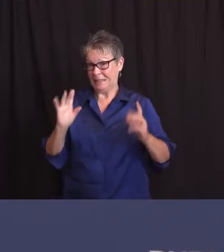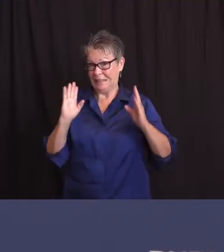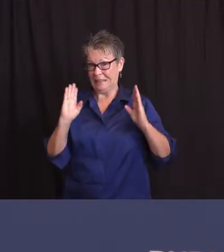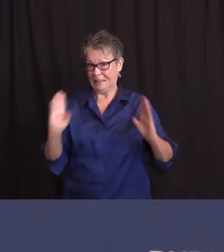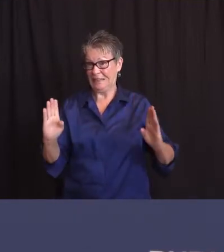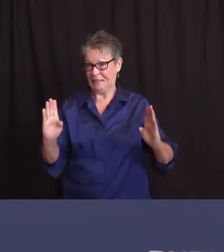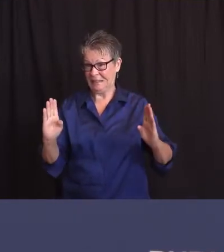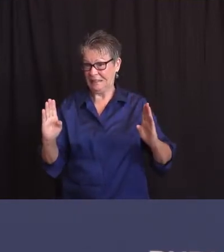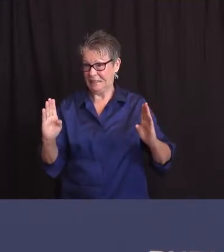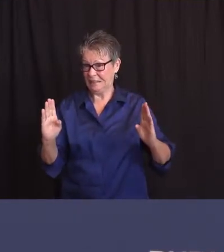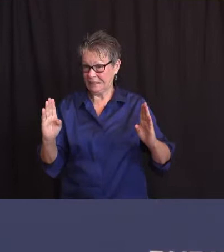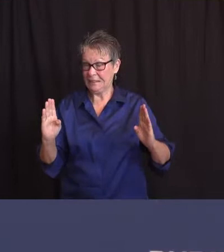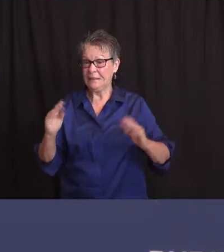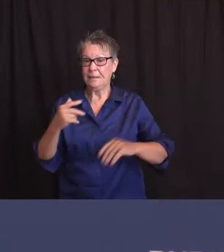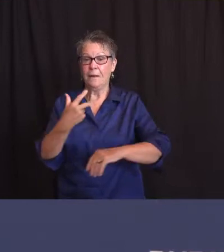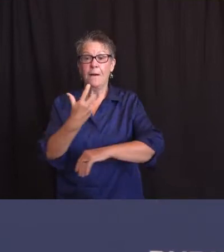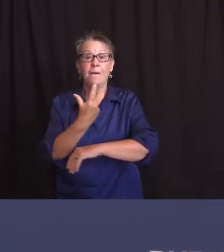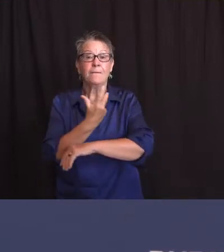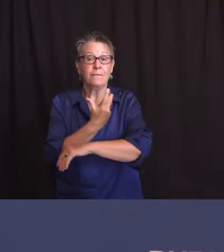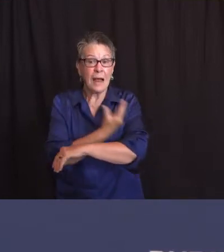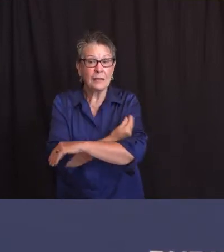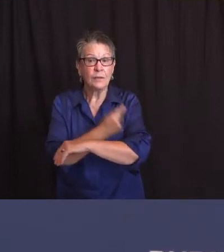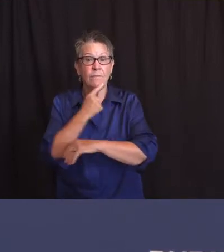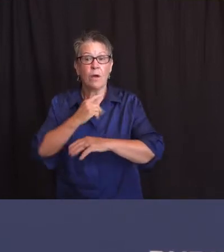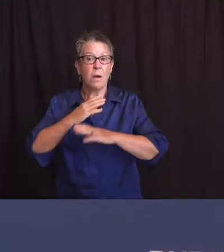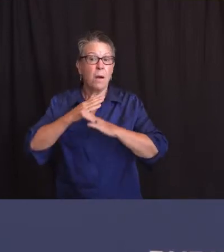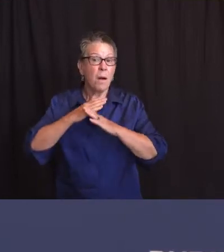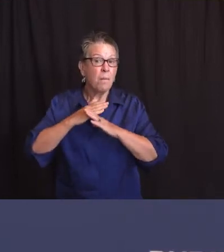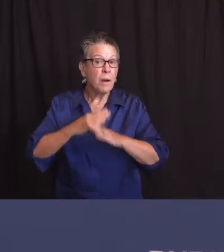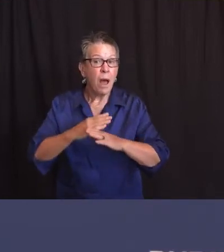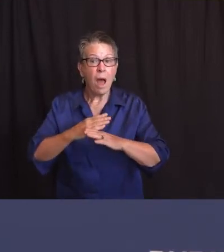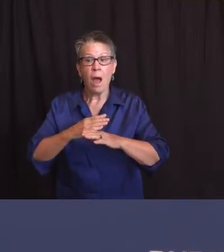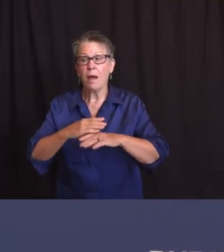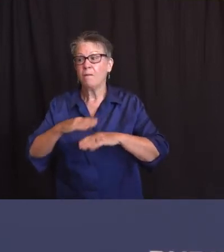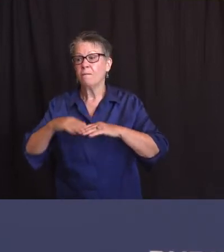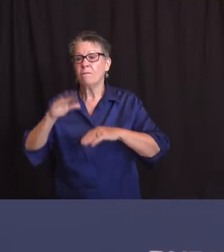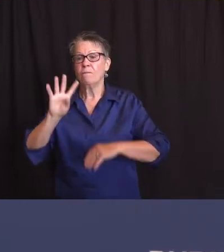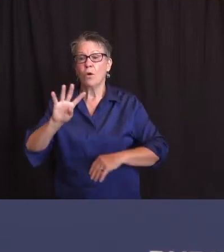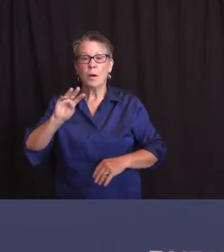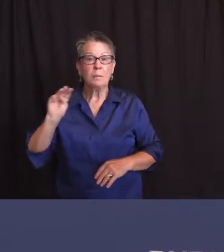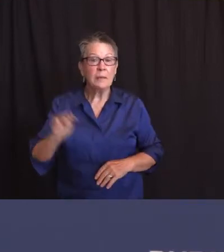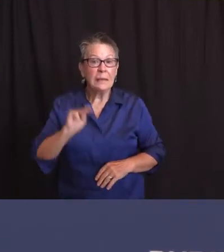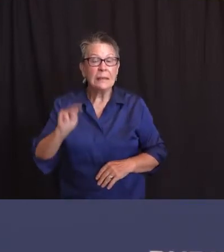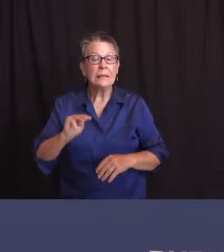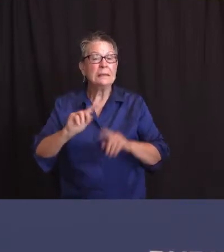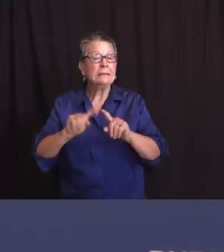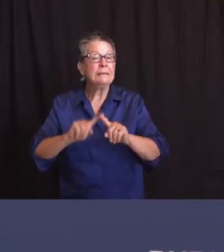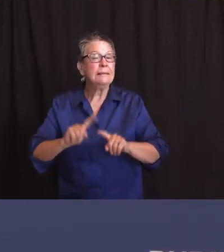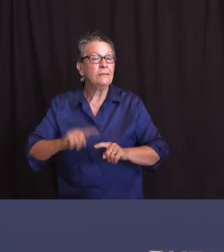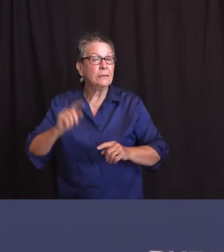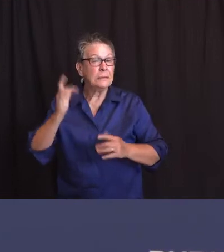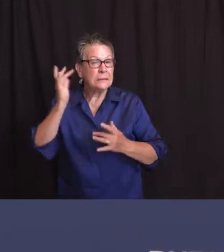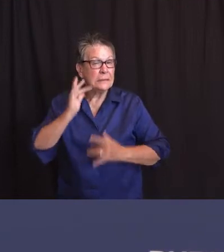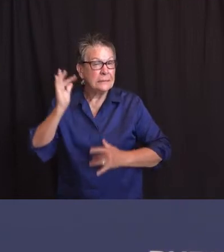419 million illnesses, 26.8 million hospitalizations, and